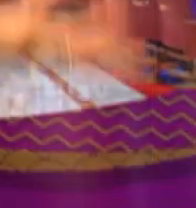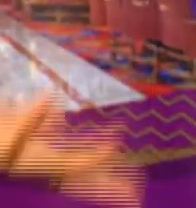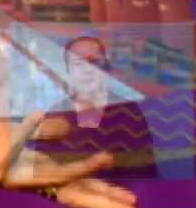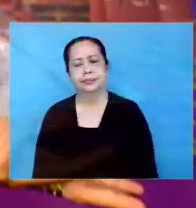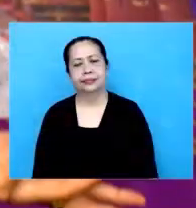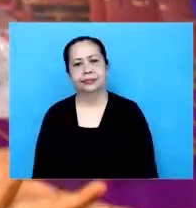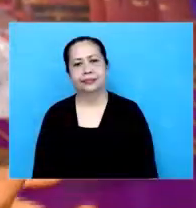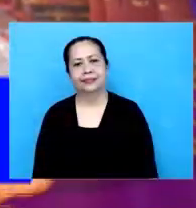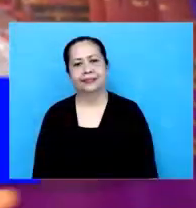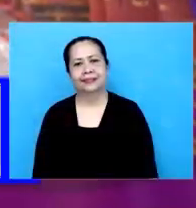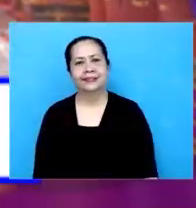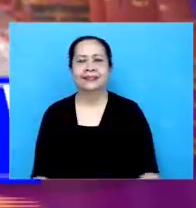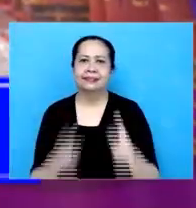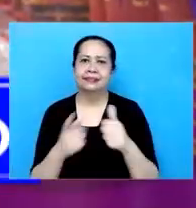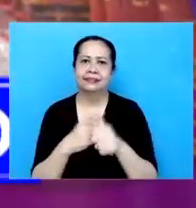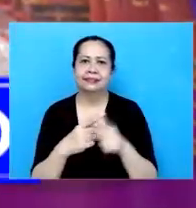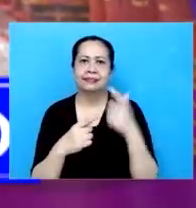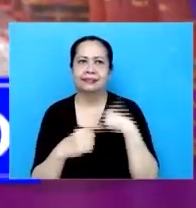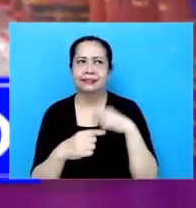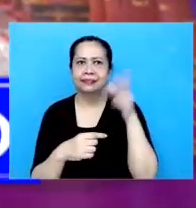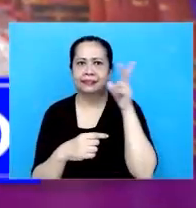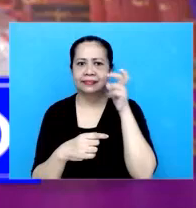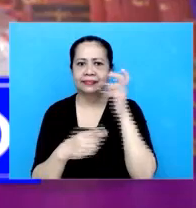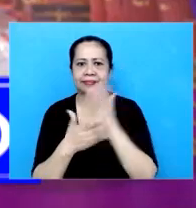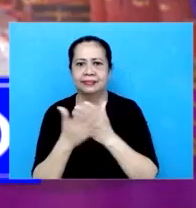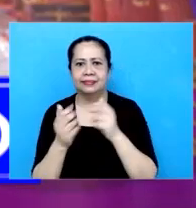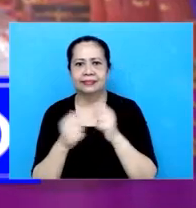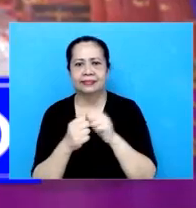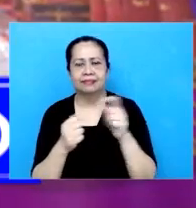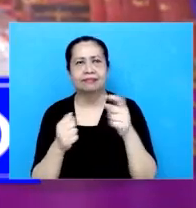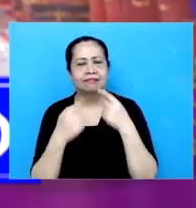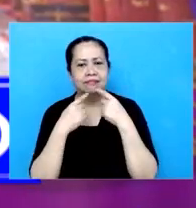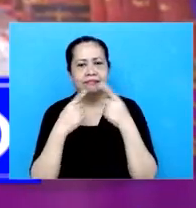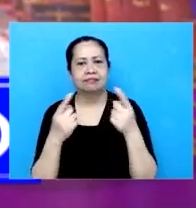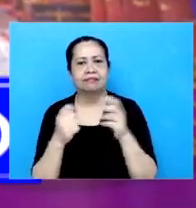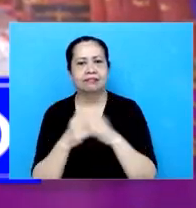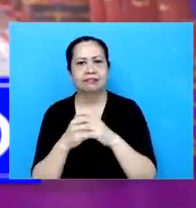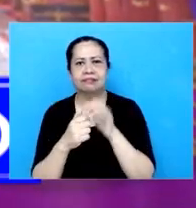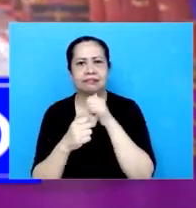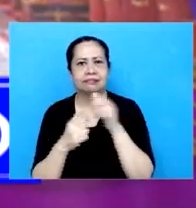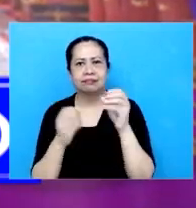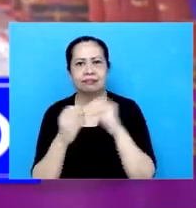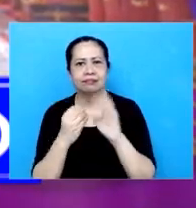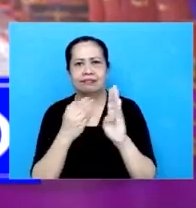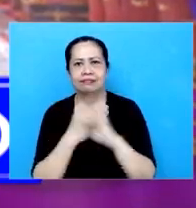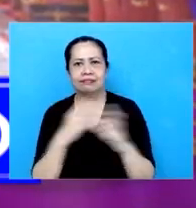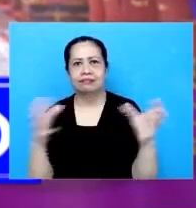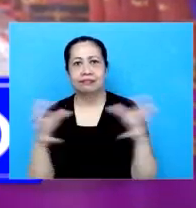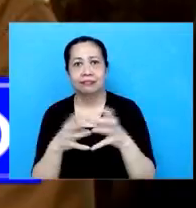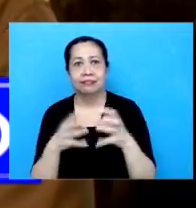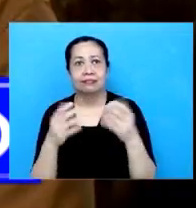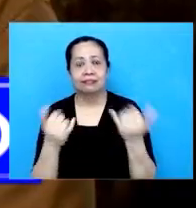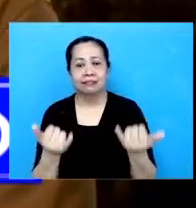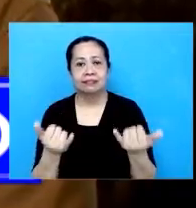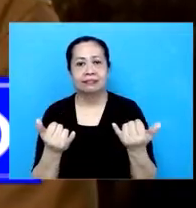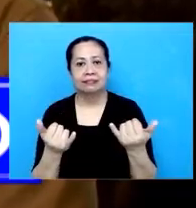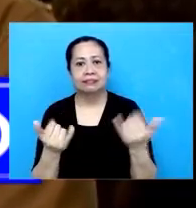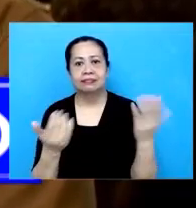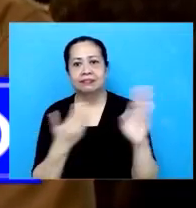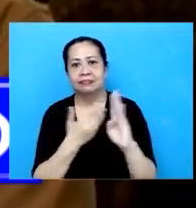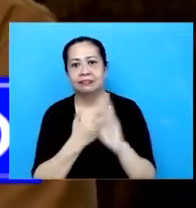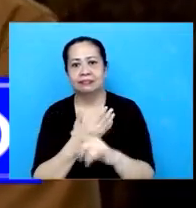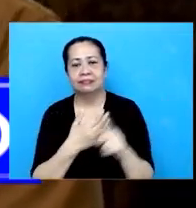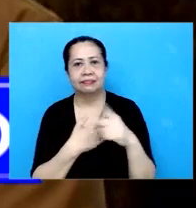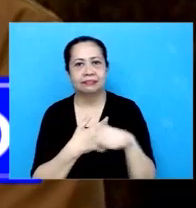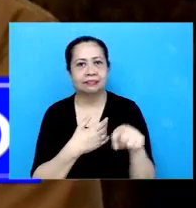kasi, naririnig namin yung mga pronouncements na hindi na kayo magbabalikan. And yet, nagbalikan kayo